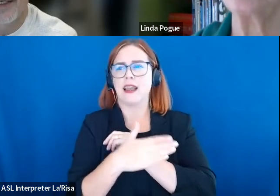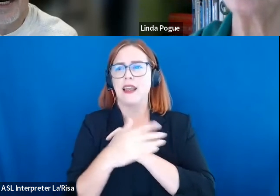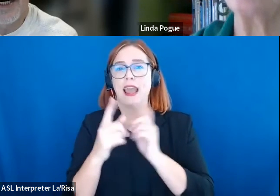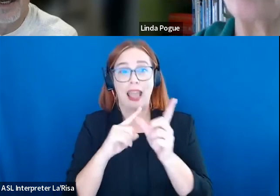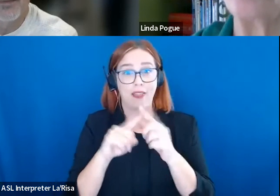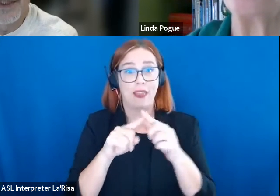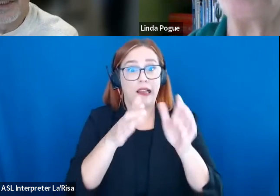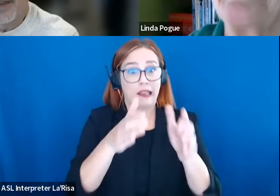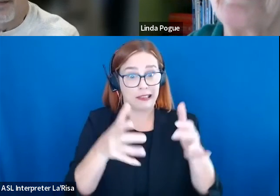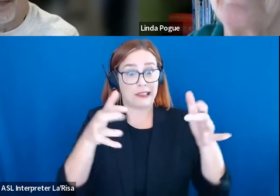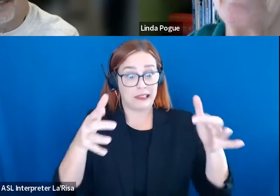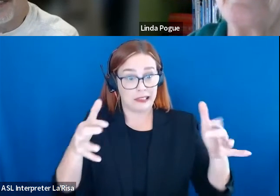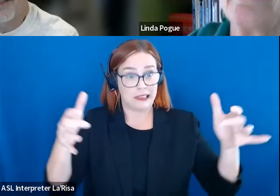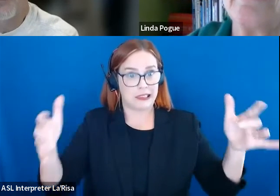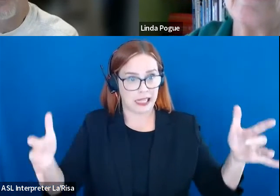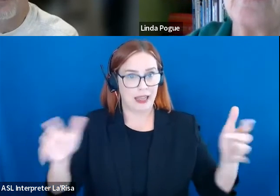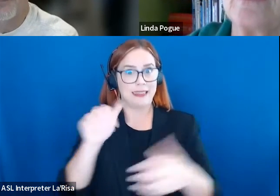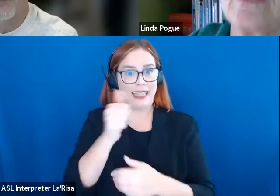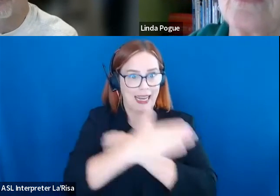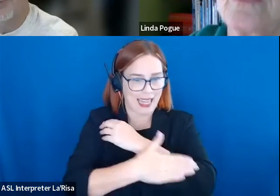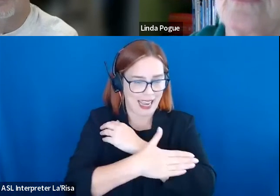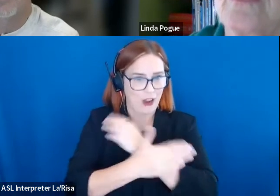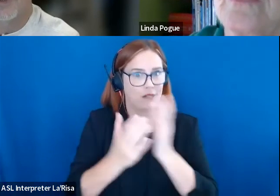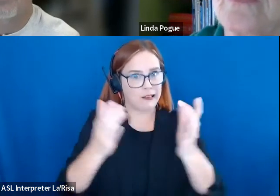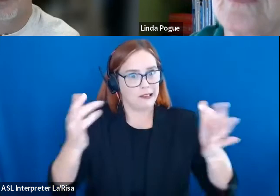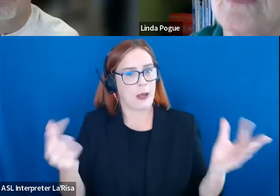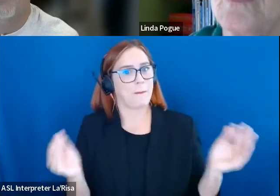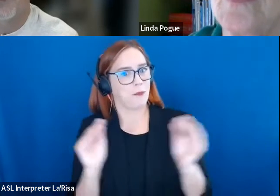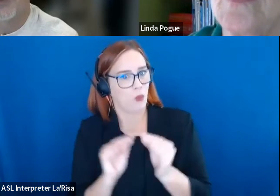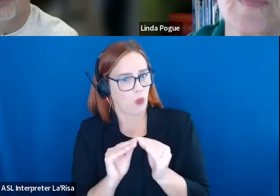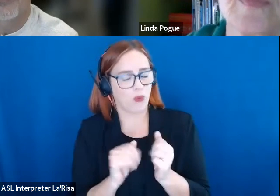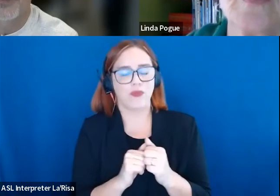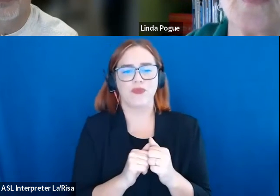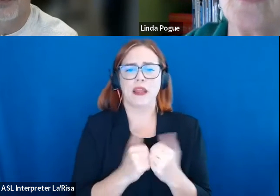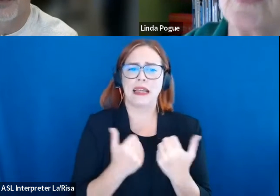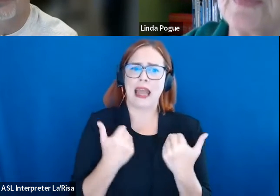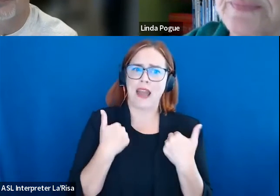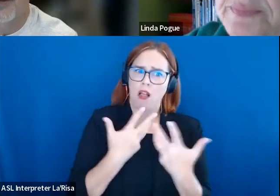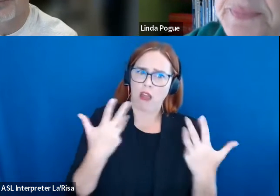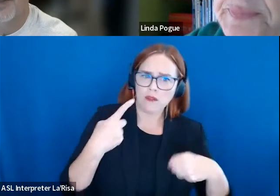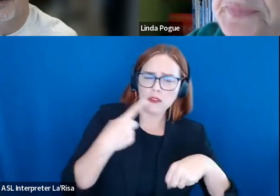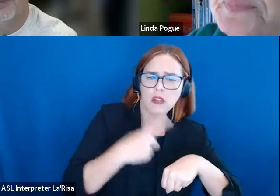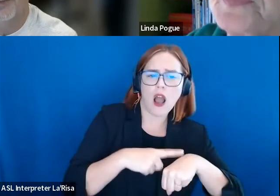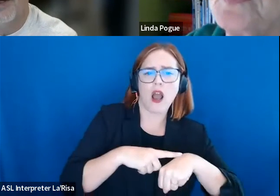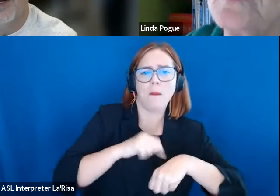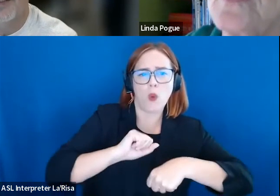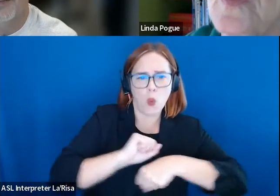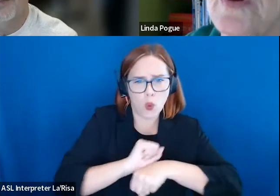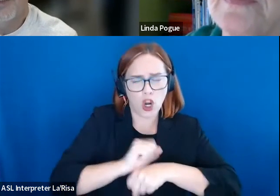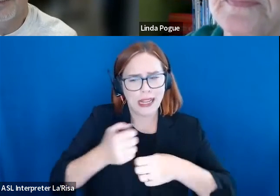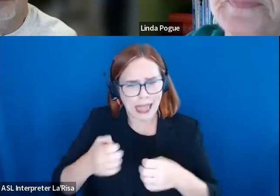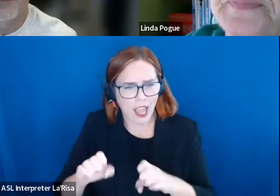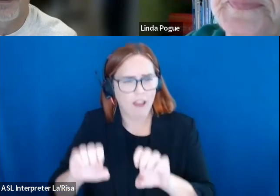growing. But there's a lot of time and effort that goes into it, which I'll talk about later